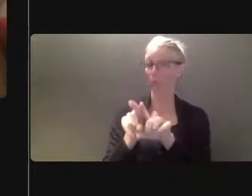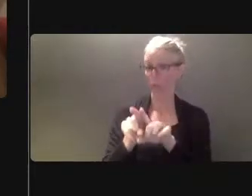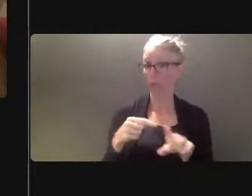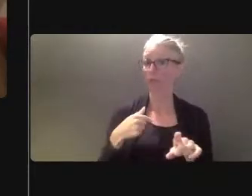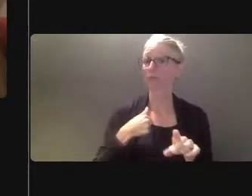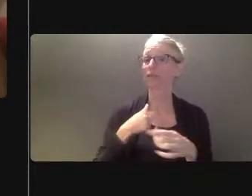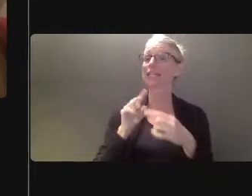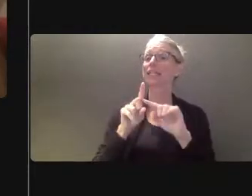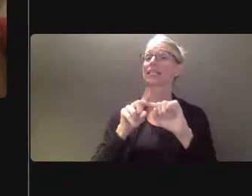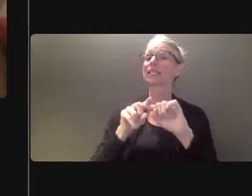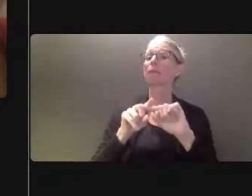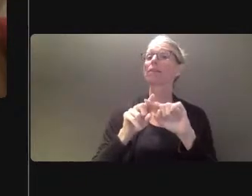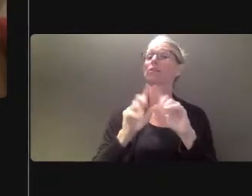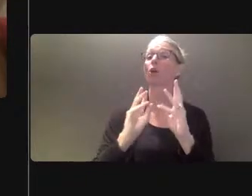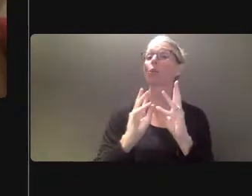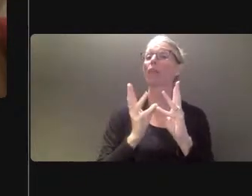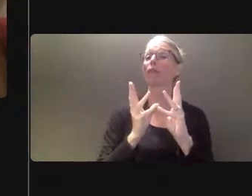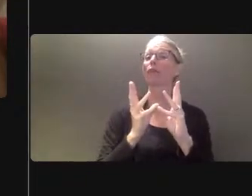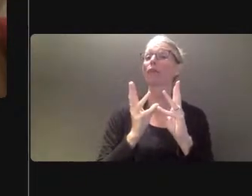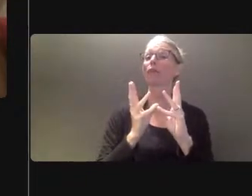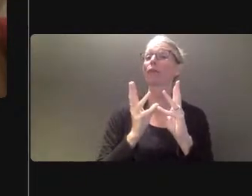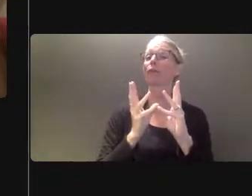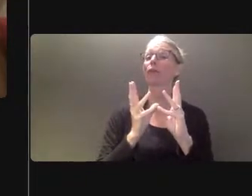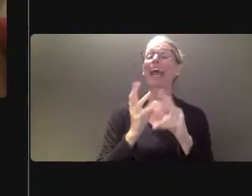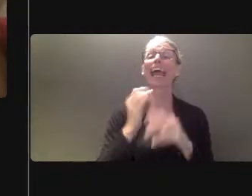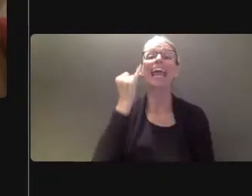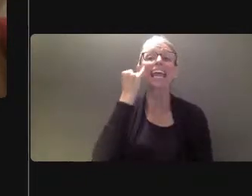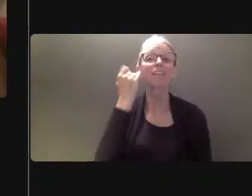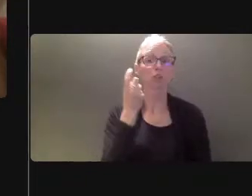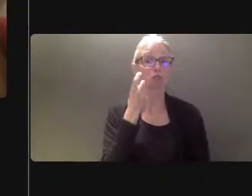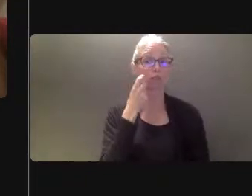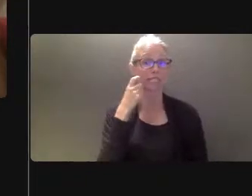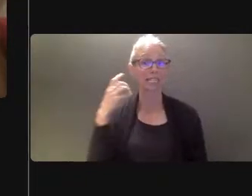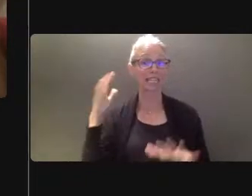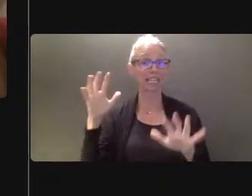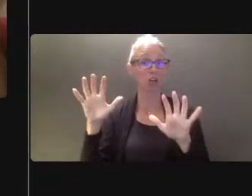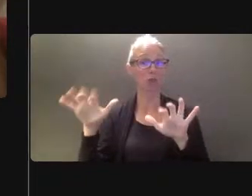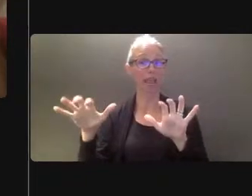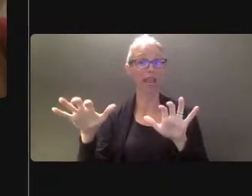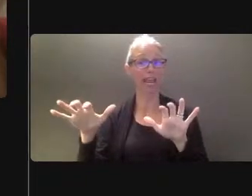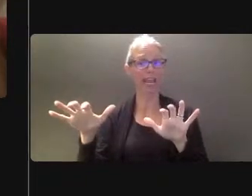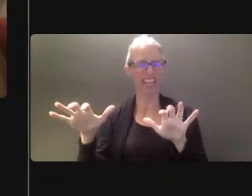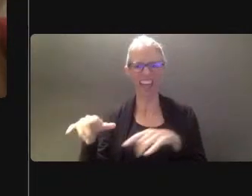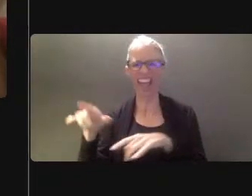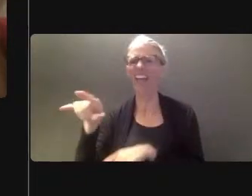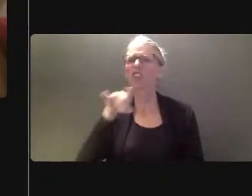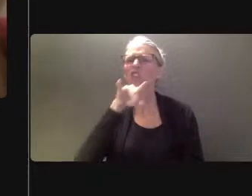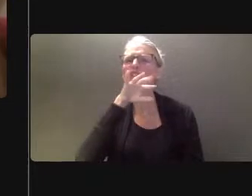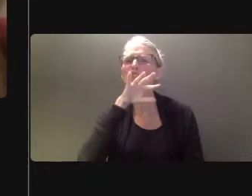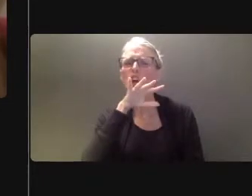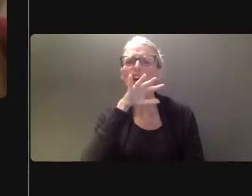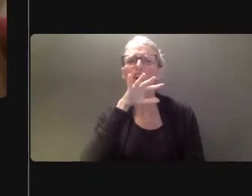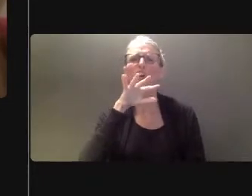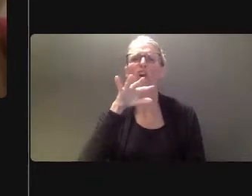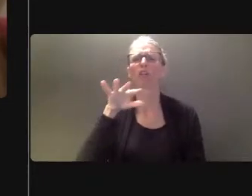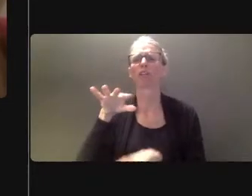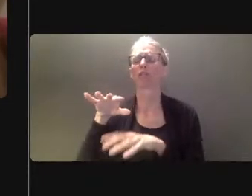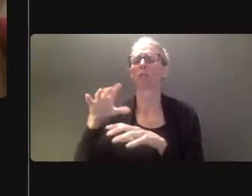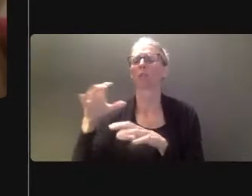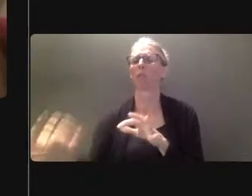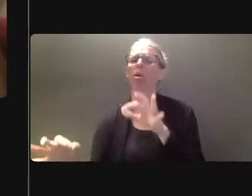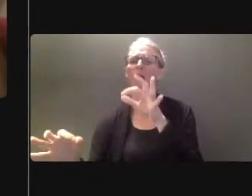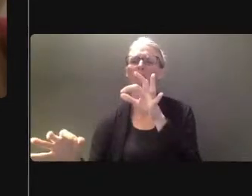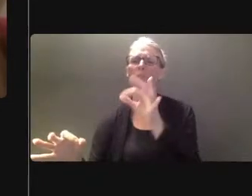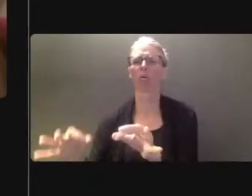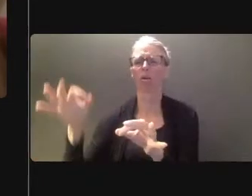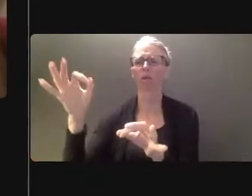one thing if it's a dry day. But if I know that it's recently rained, well, I'm in for a whole different experience out on a muddy path that day, right?